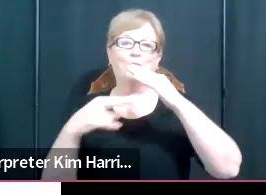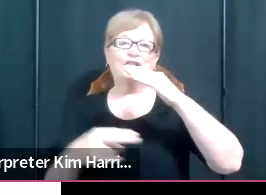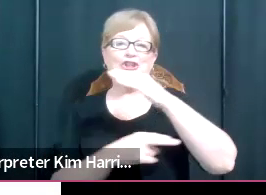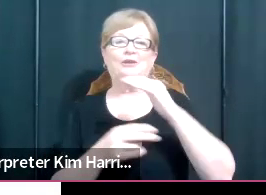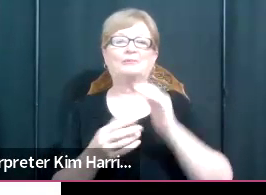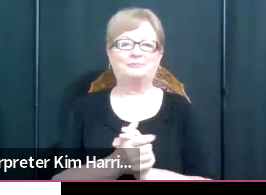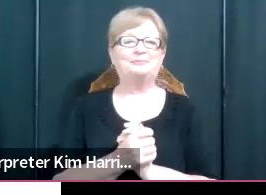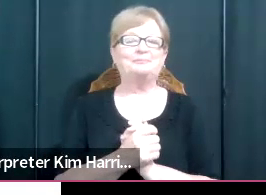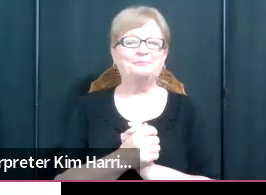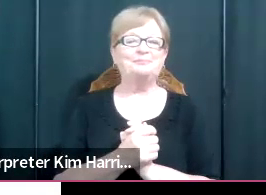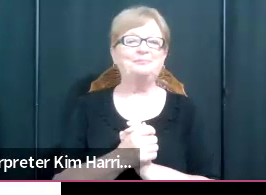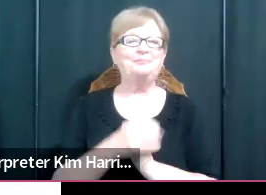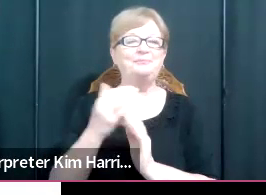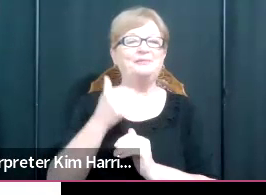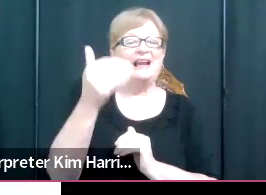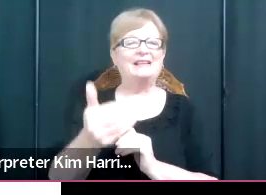Next slide.